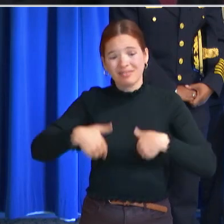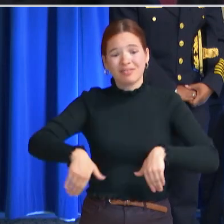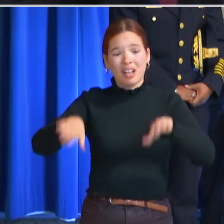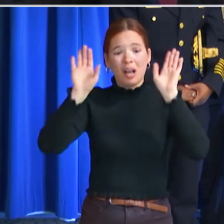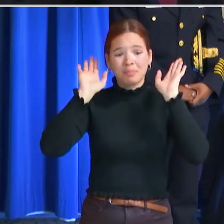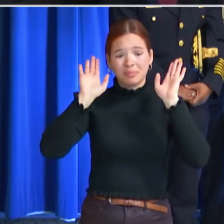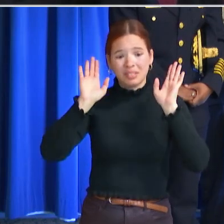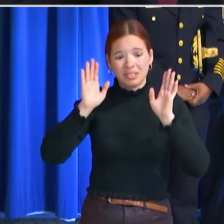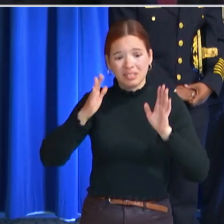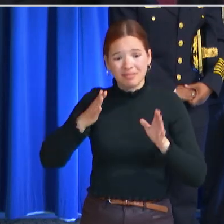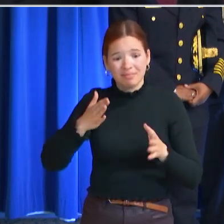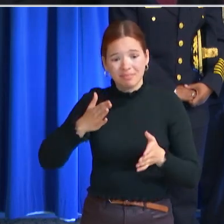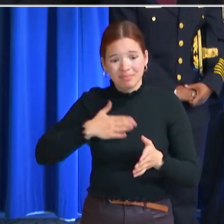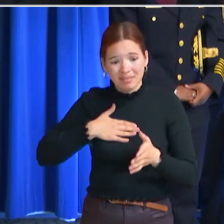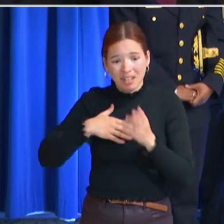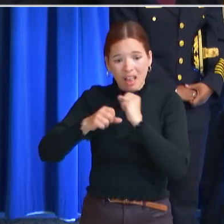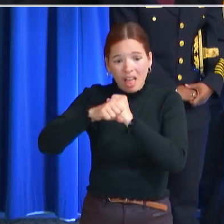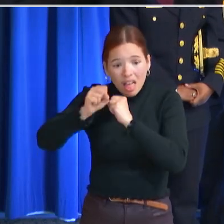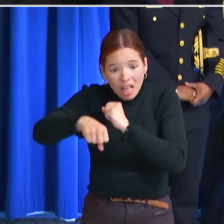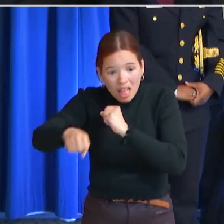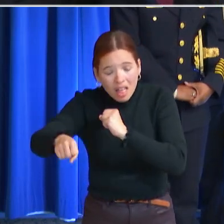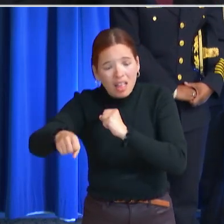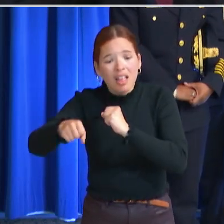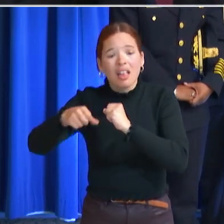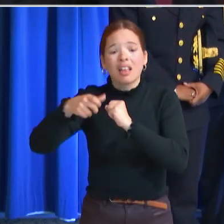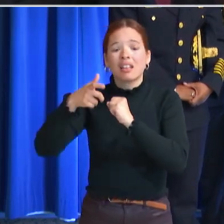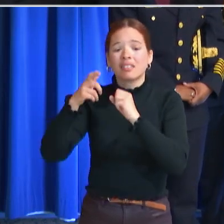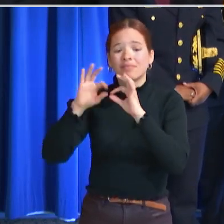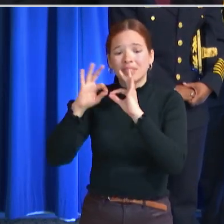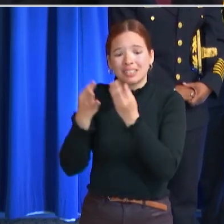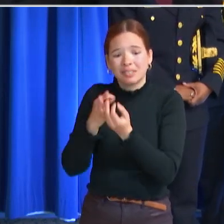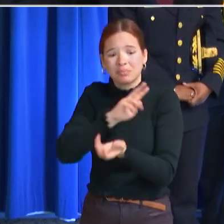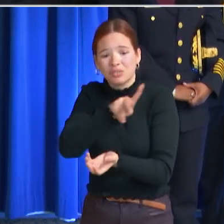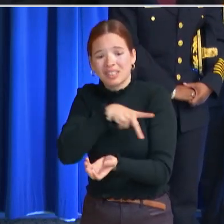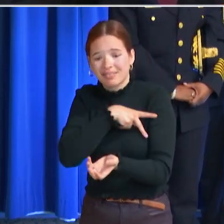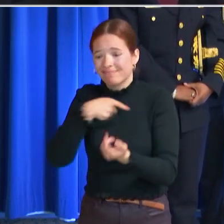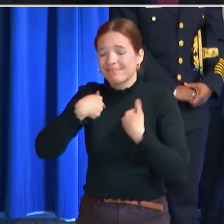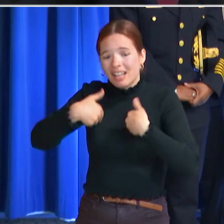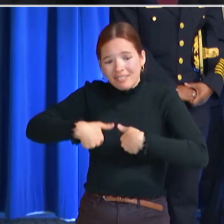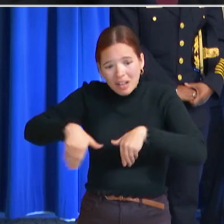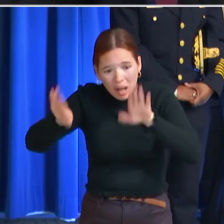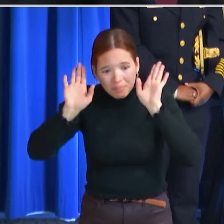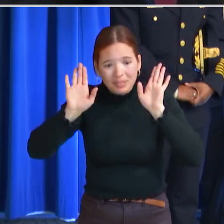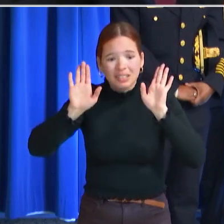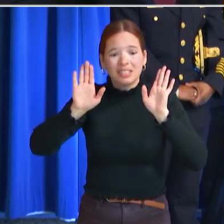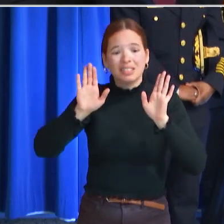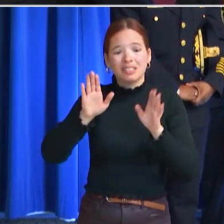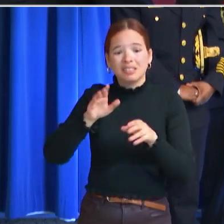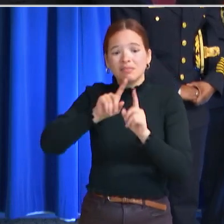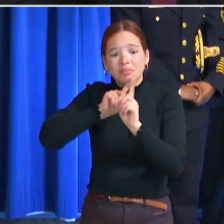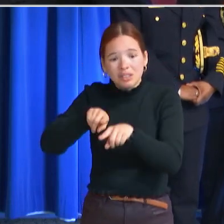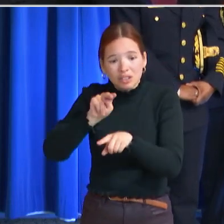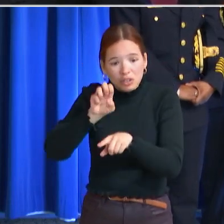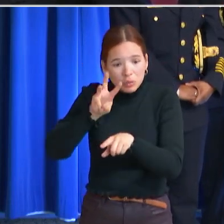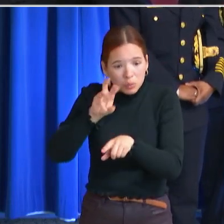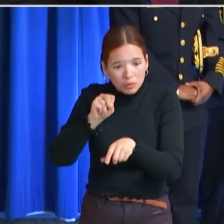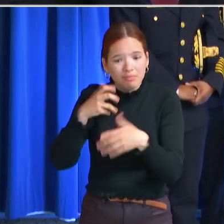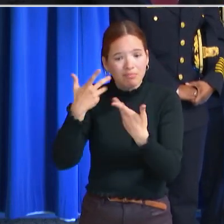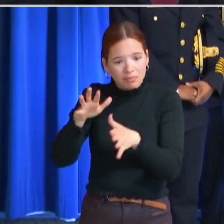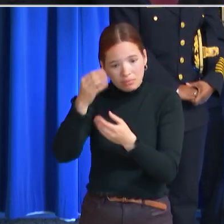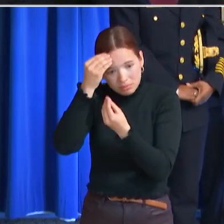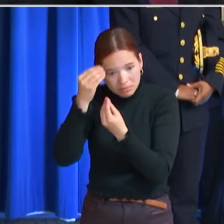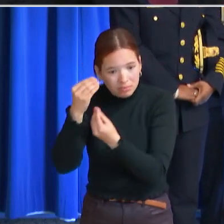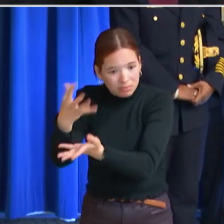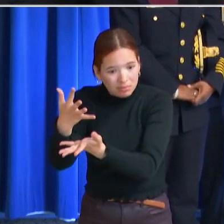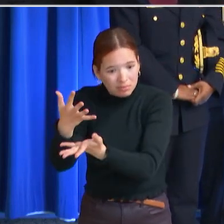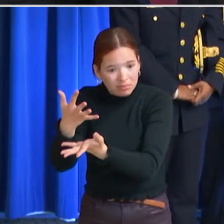extended family, and just personal sacrifices. I saw a news report yesterday, mentioning, that I had some